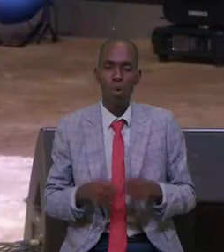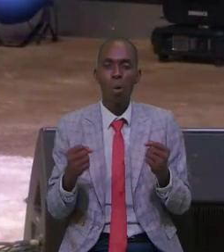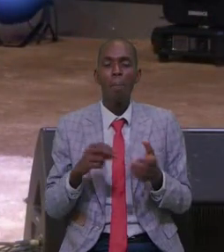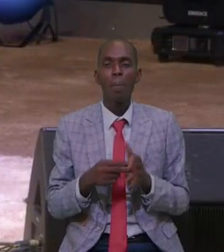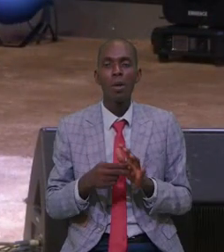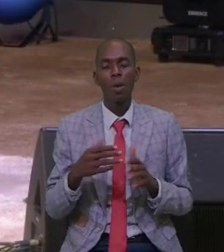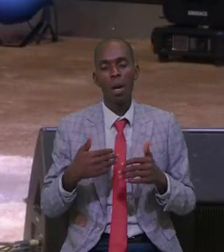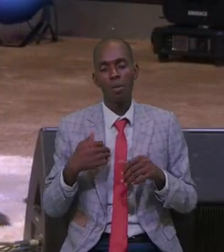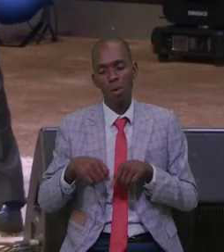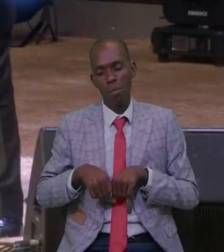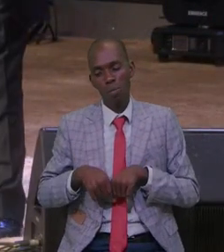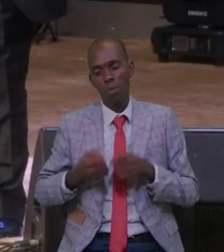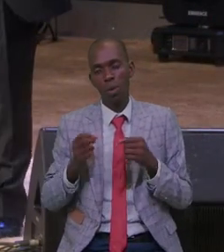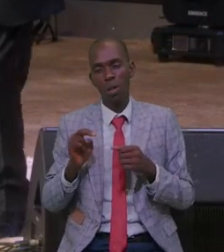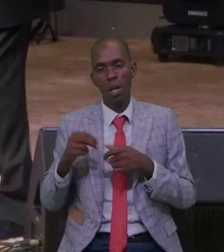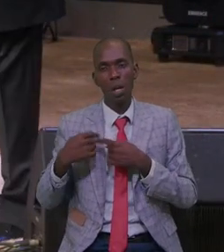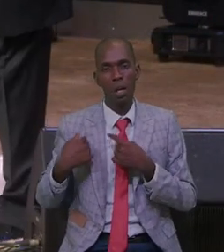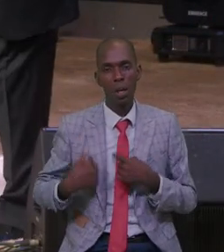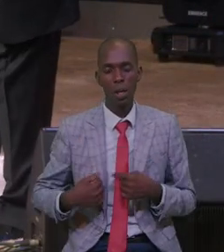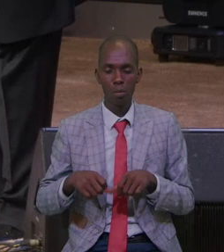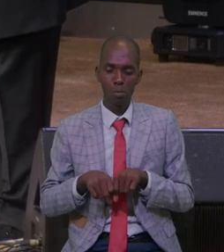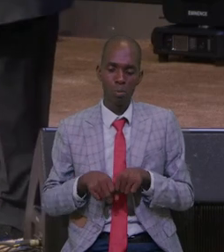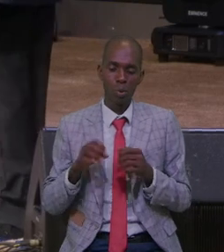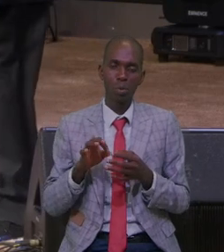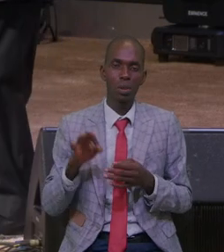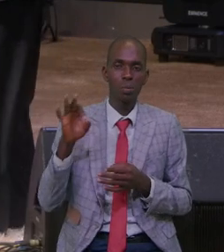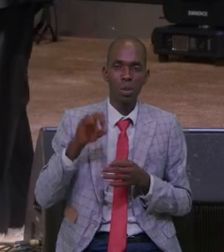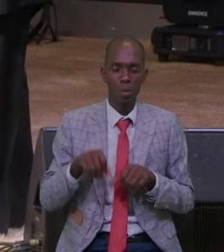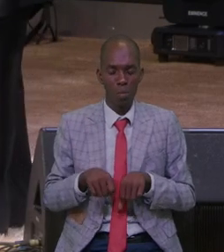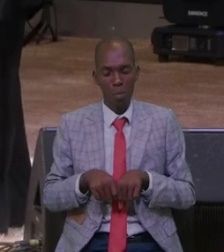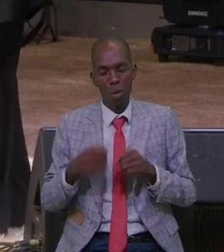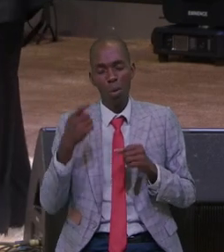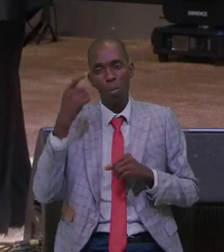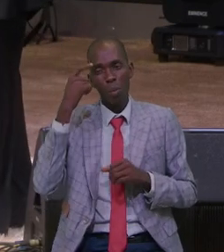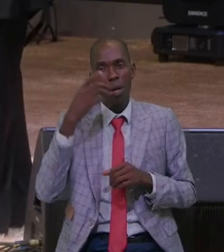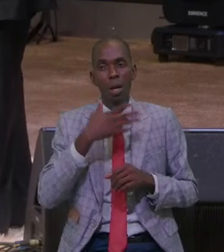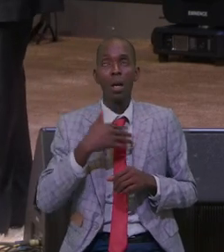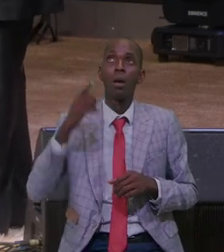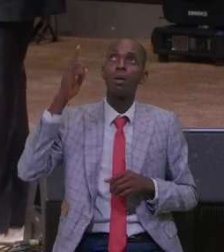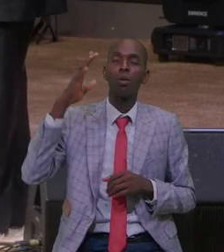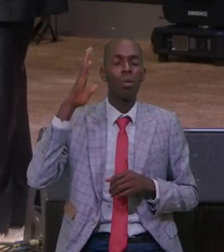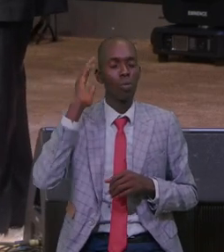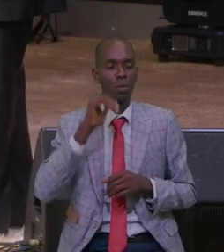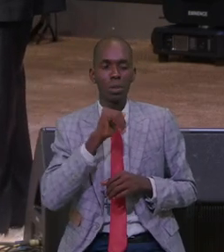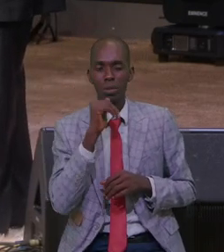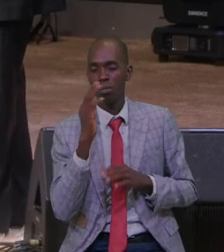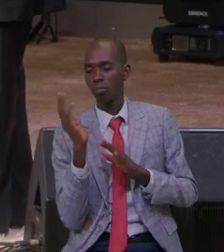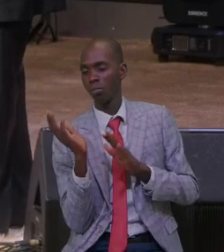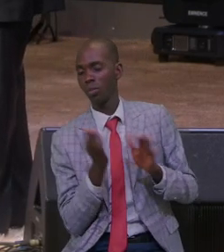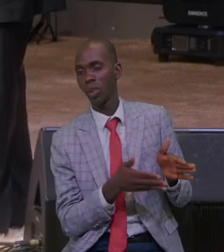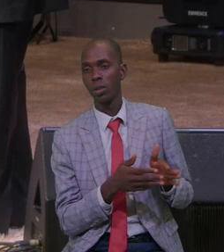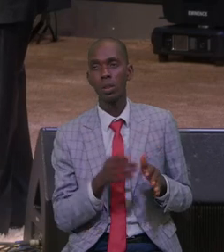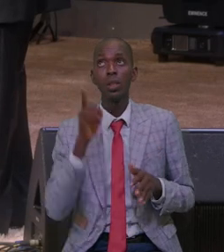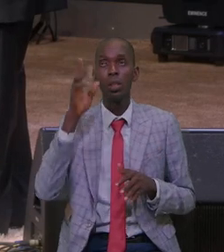heart and a broken spirit and a broken mind, and that God will not despise. He'll be converted, he'll